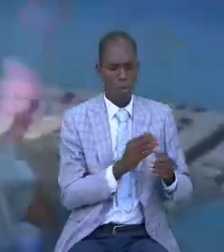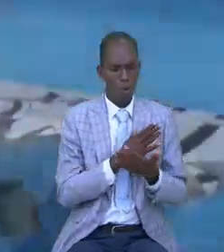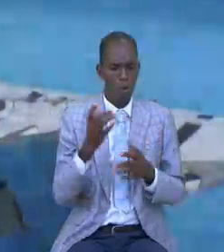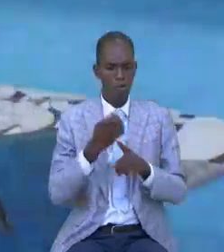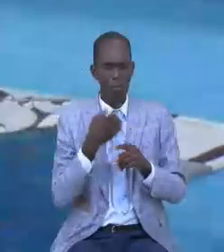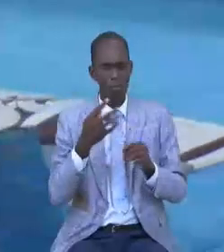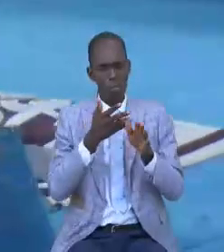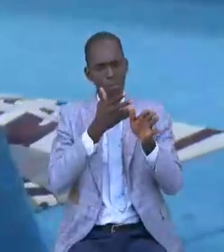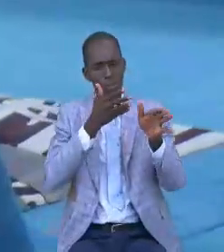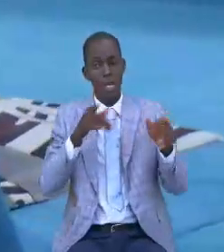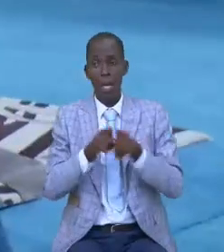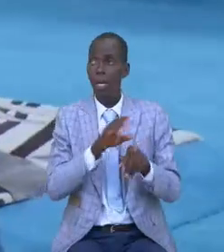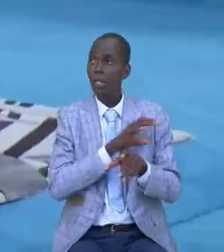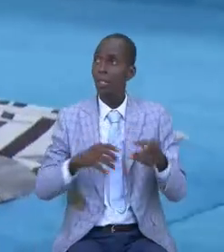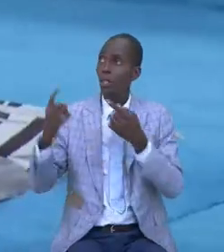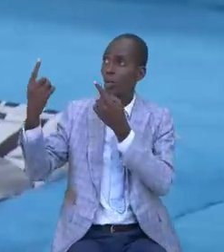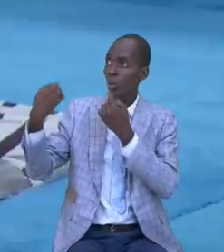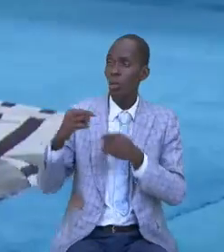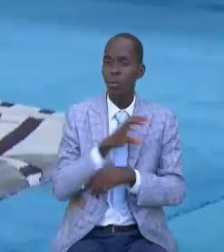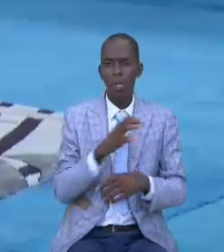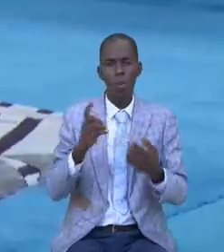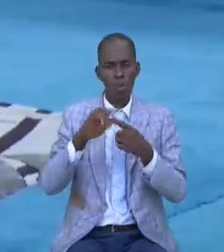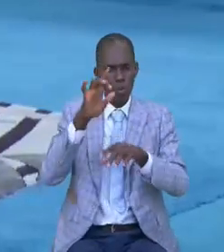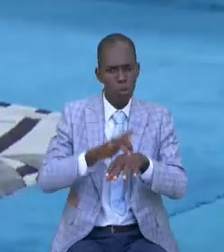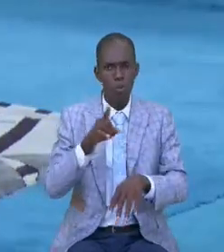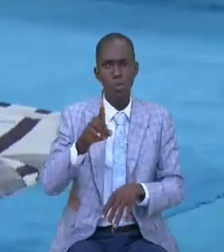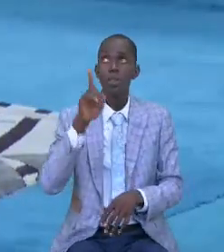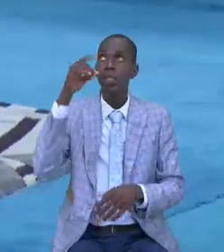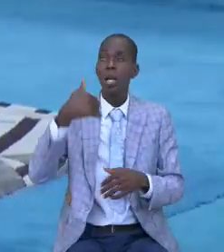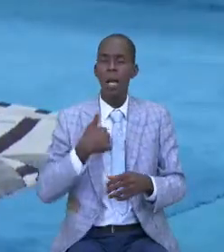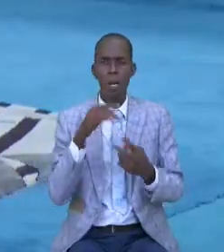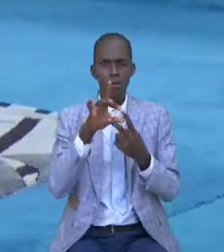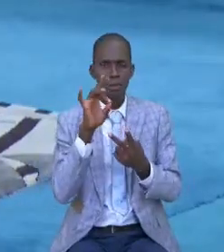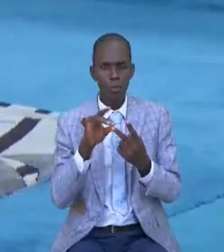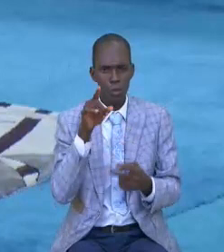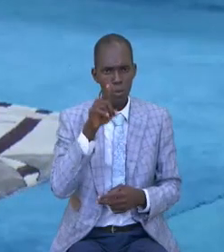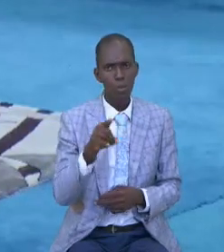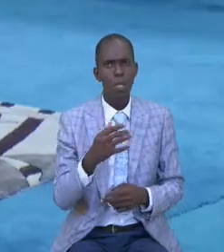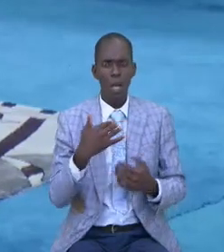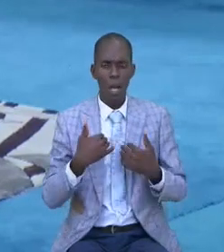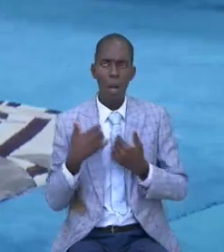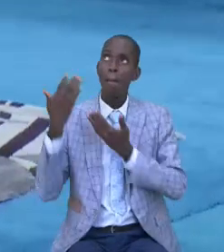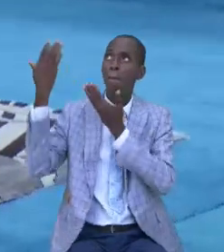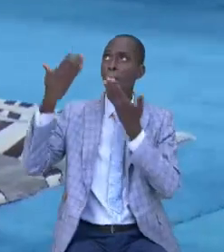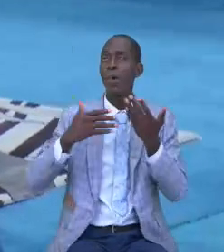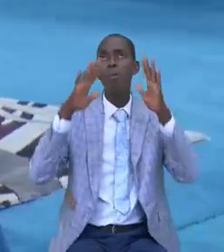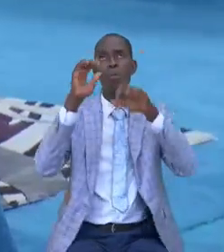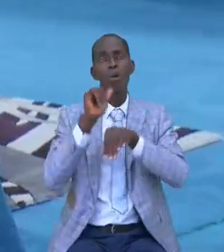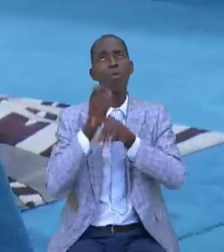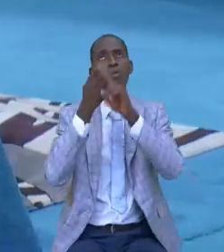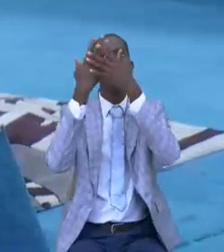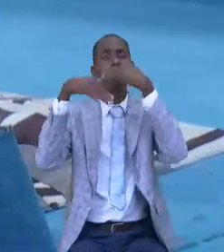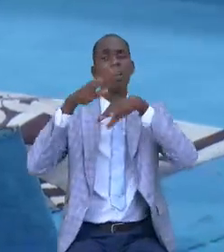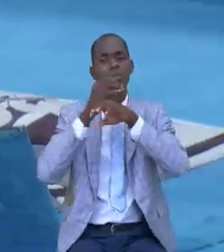As Christ is coming, he wants to touch you. I have chosen you. I've got miracles from heaven, salvation